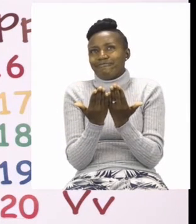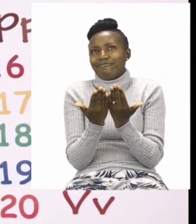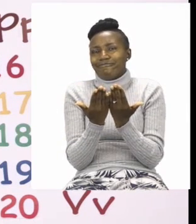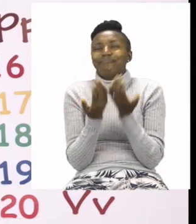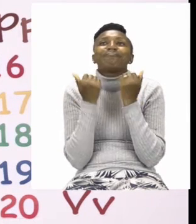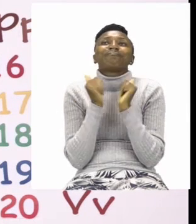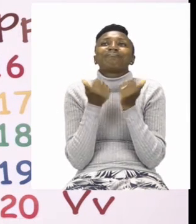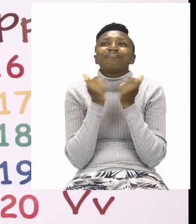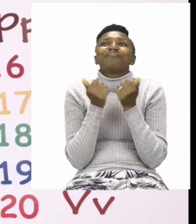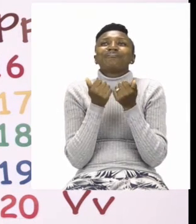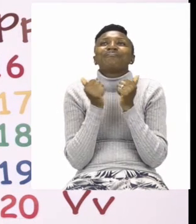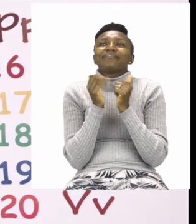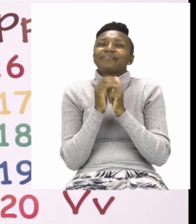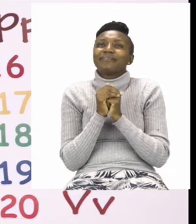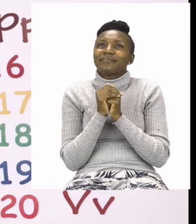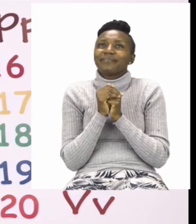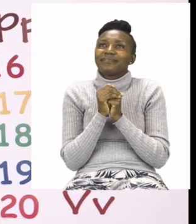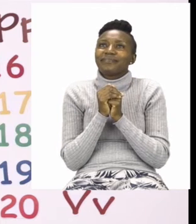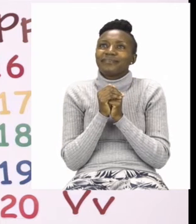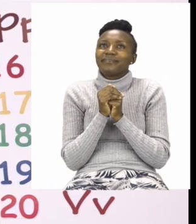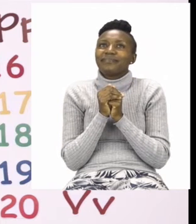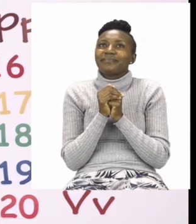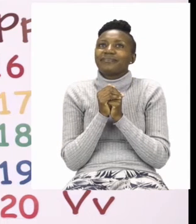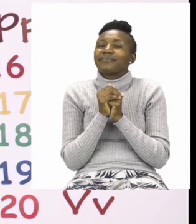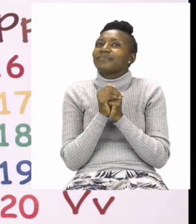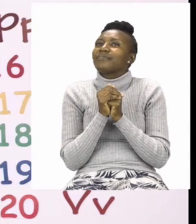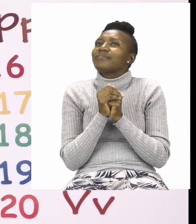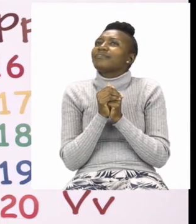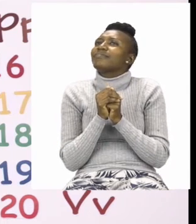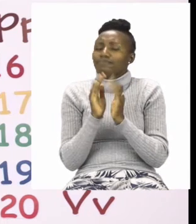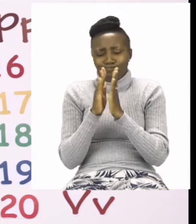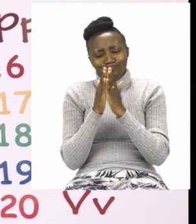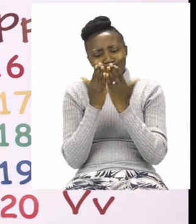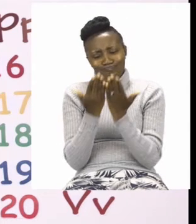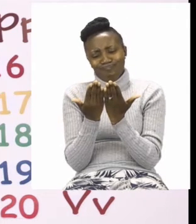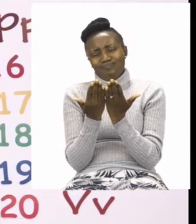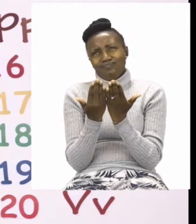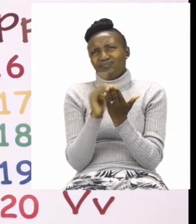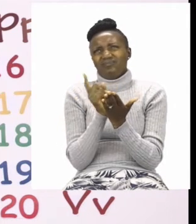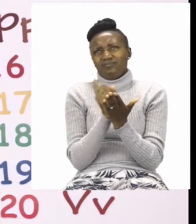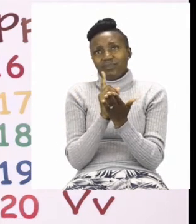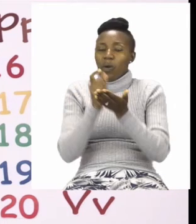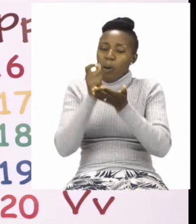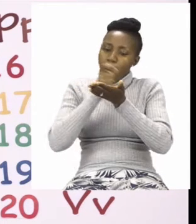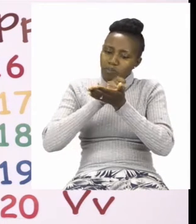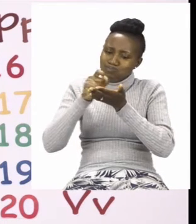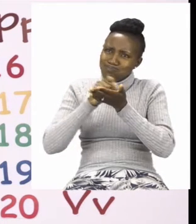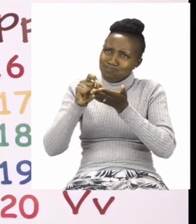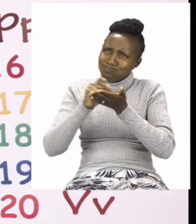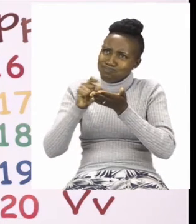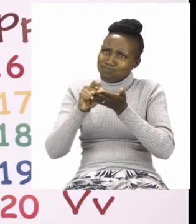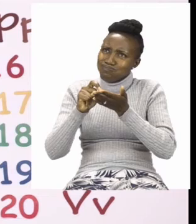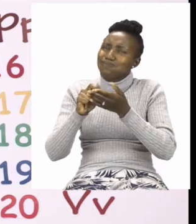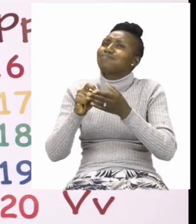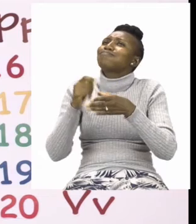Well done. This is a book. Now we use our books to write important